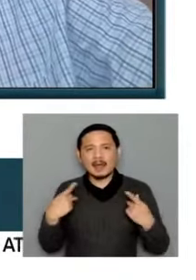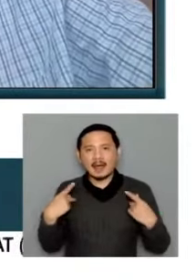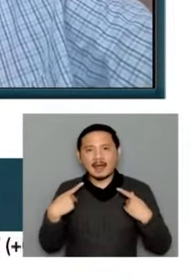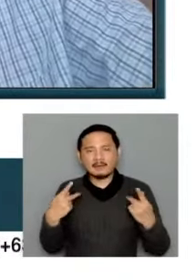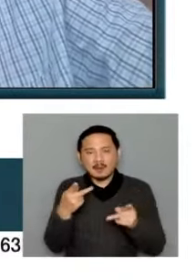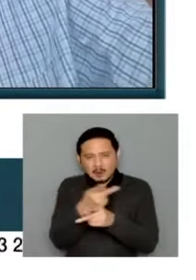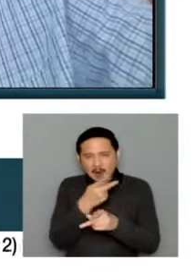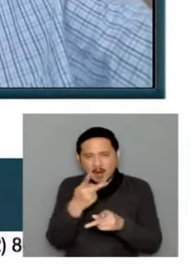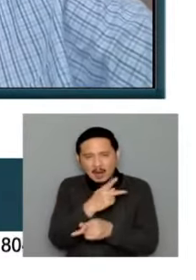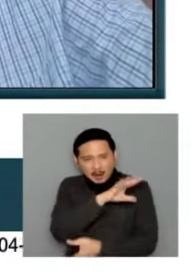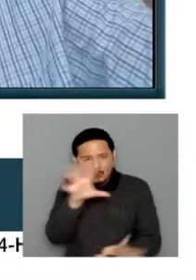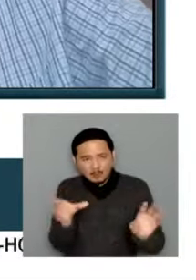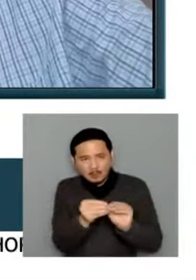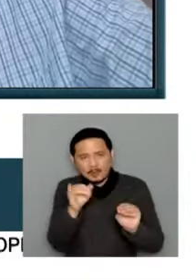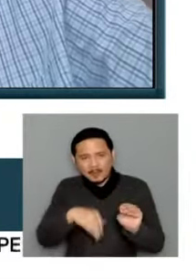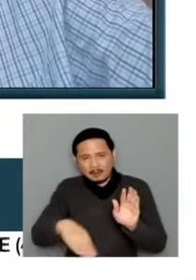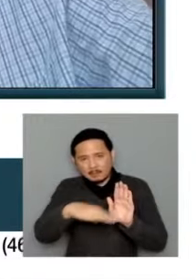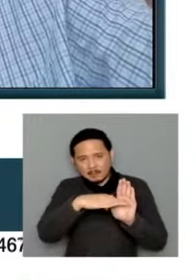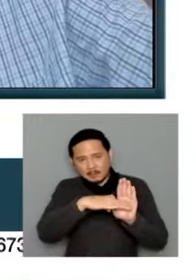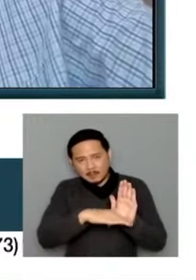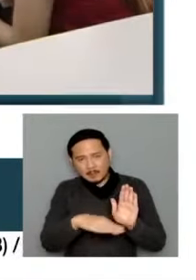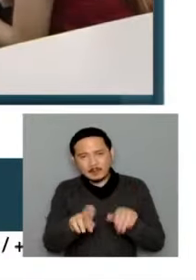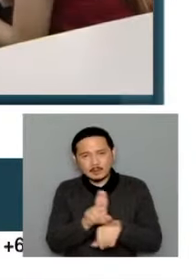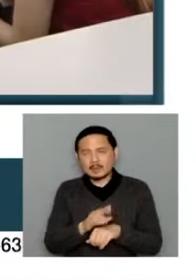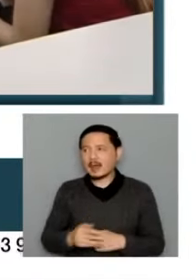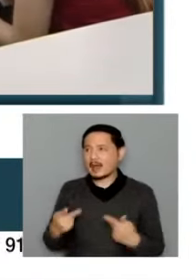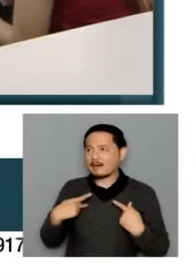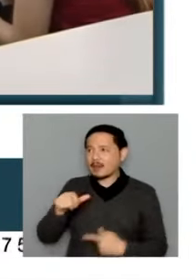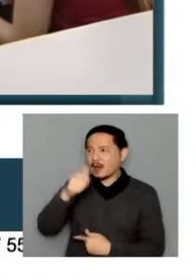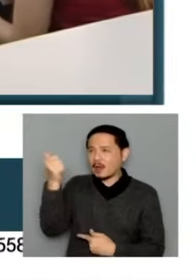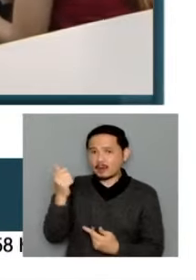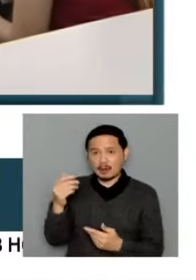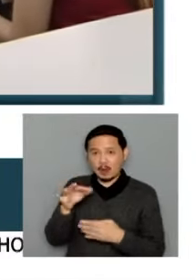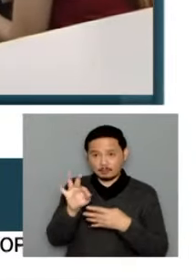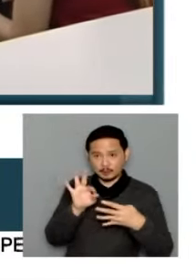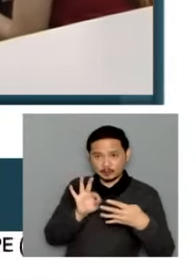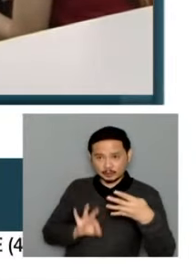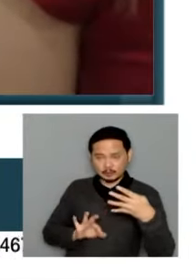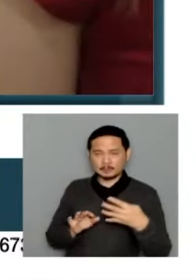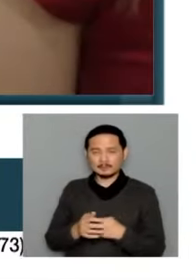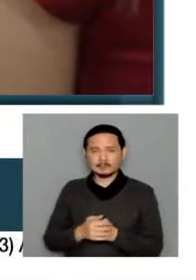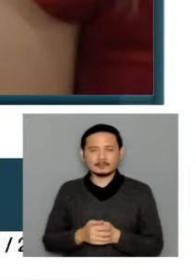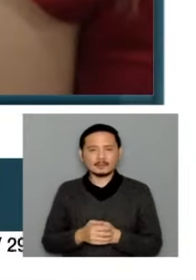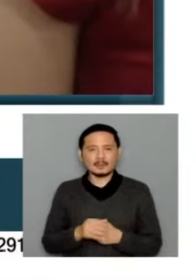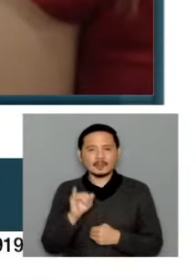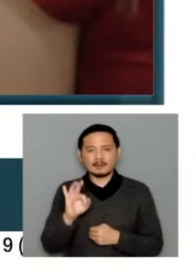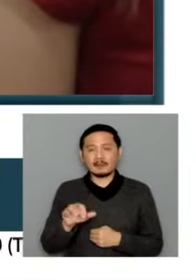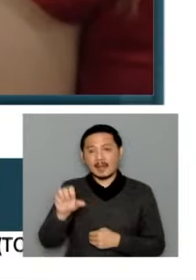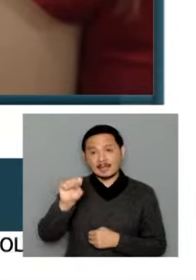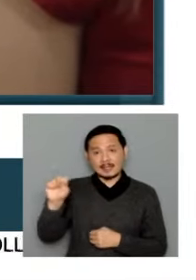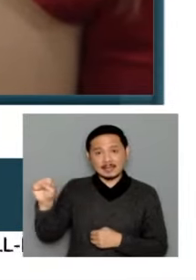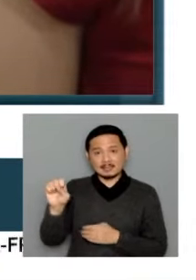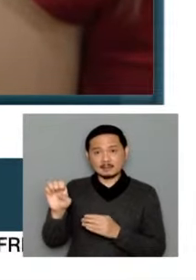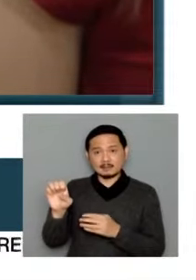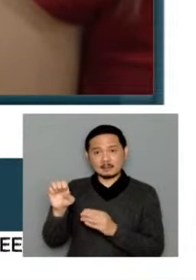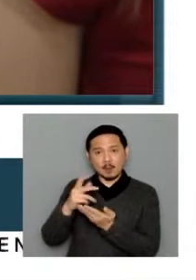There are other alternatives, Carmina, aside from the proposal. Go ahead. Why not just tweak the existing SSS